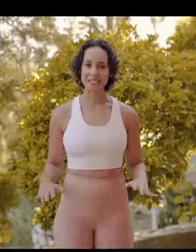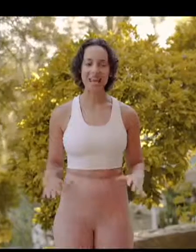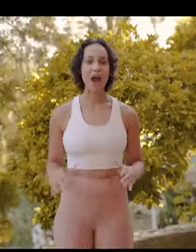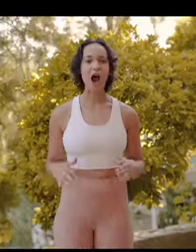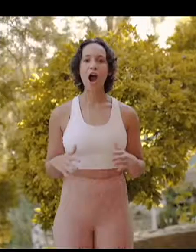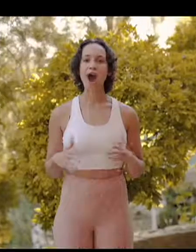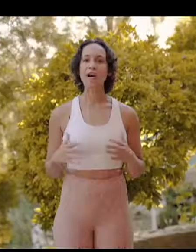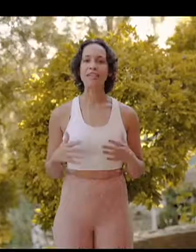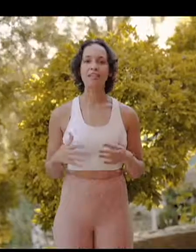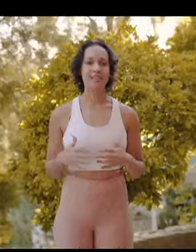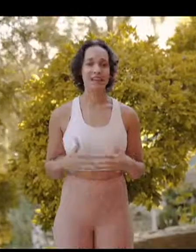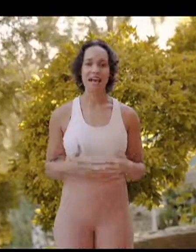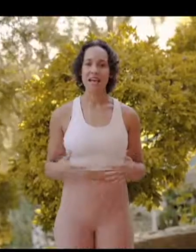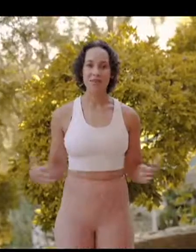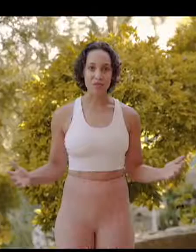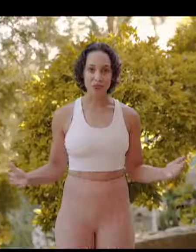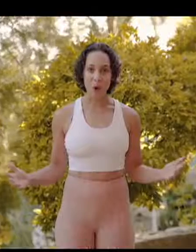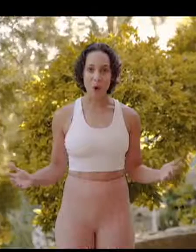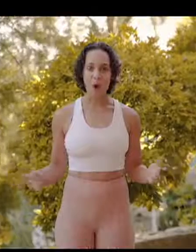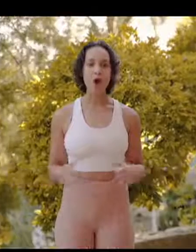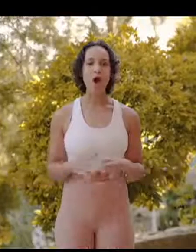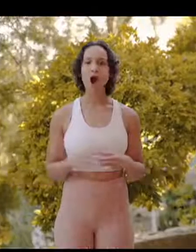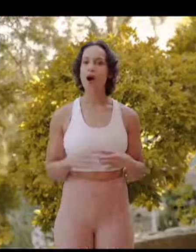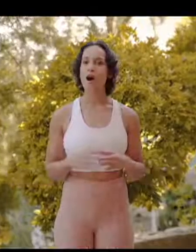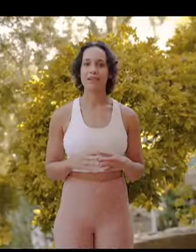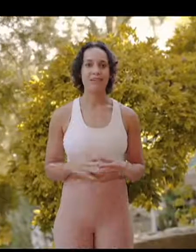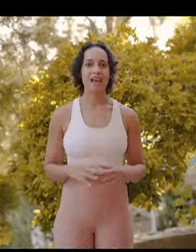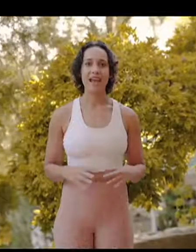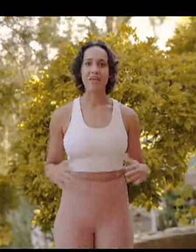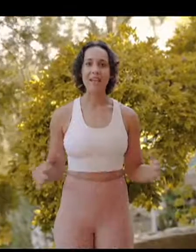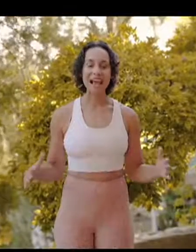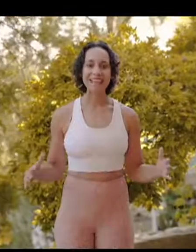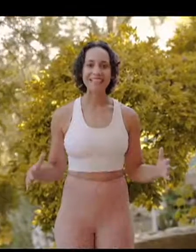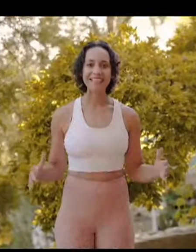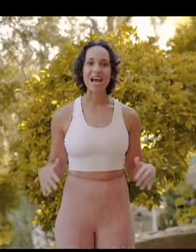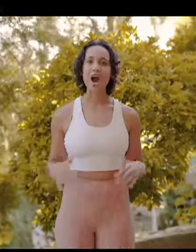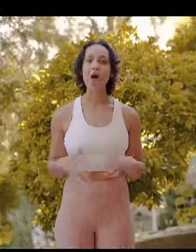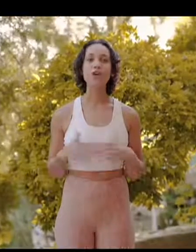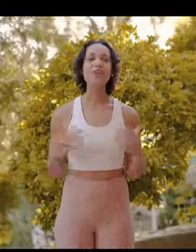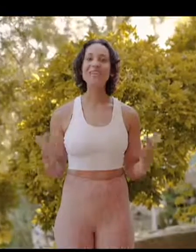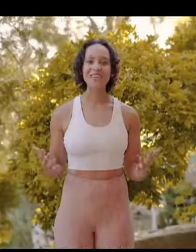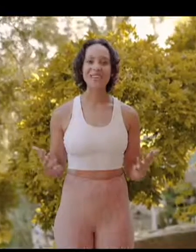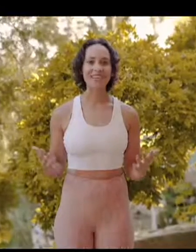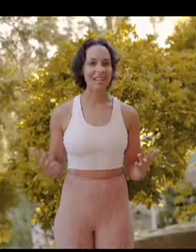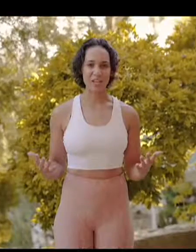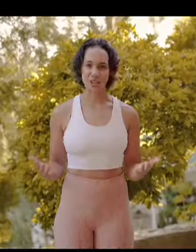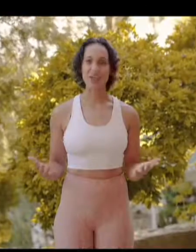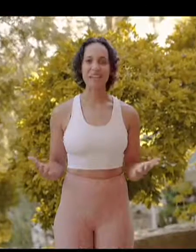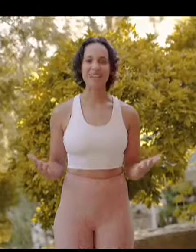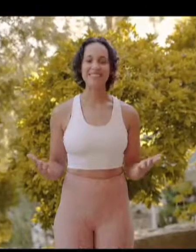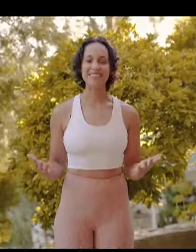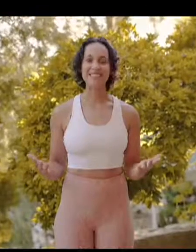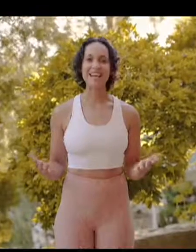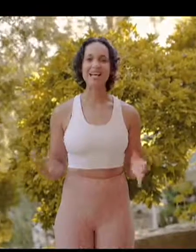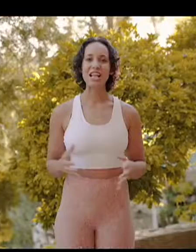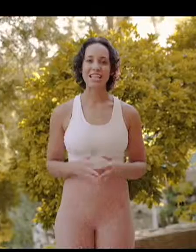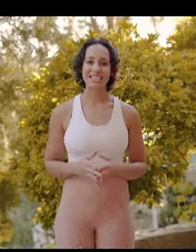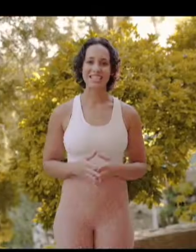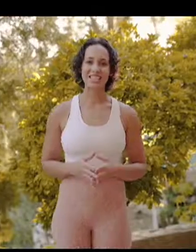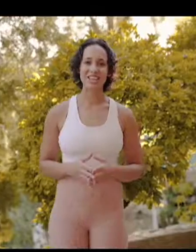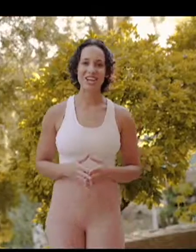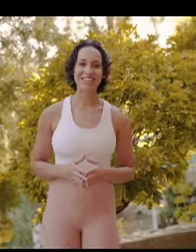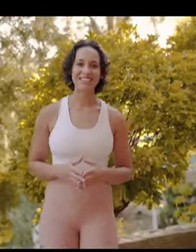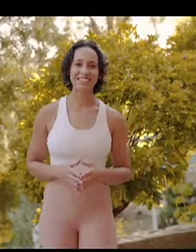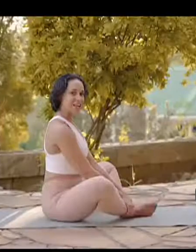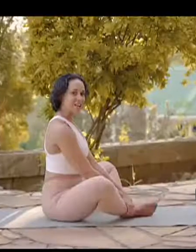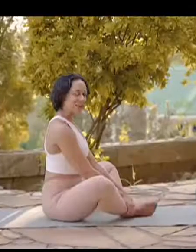mat, on the floor, on a blanket, or even in your bed. Let's